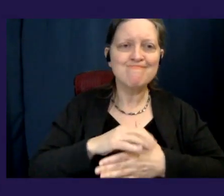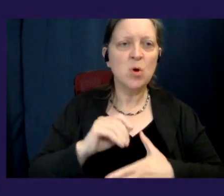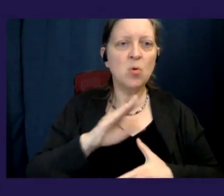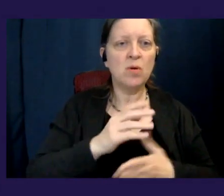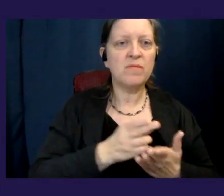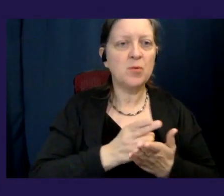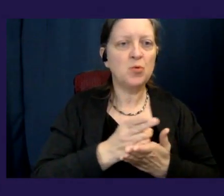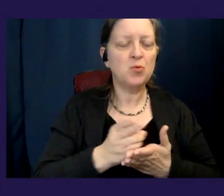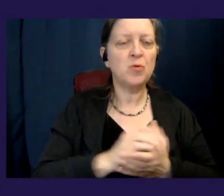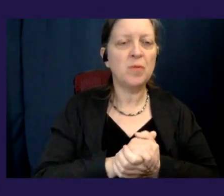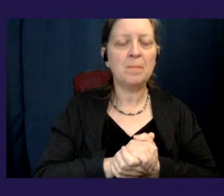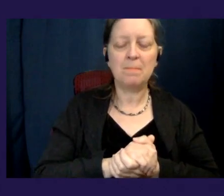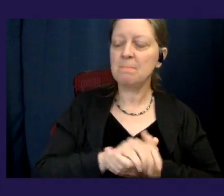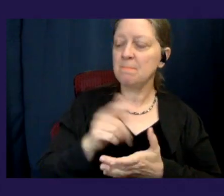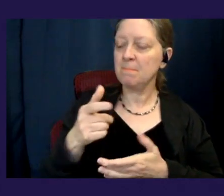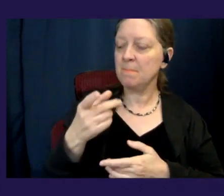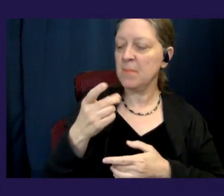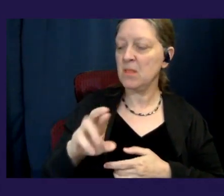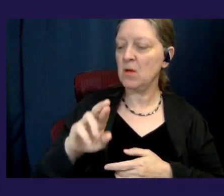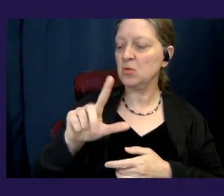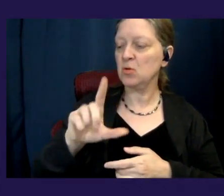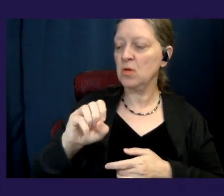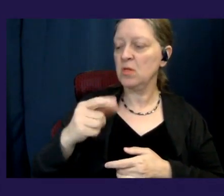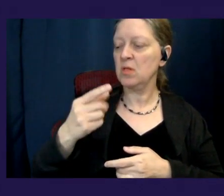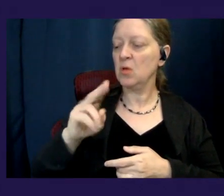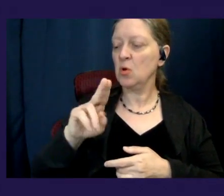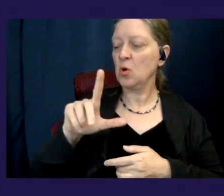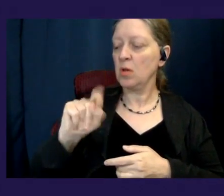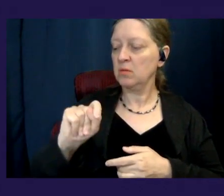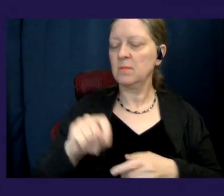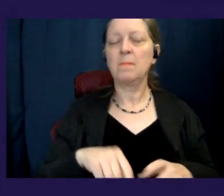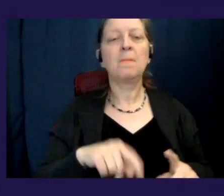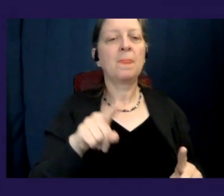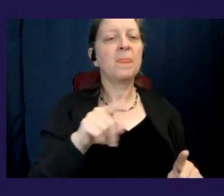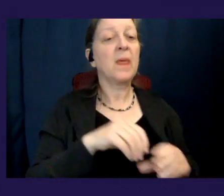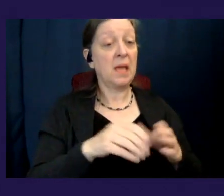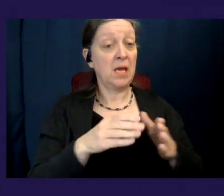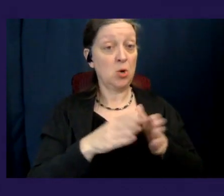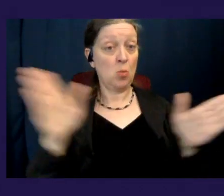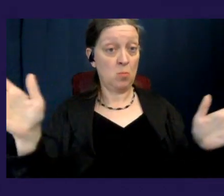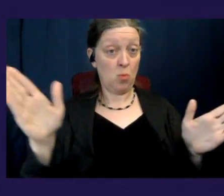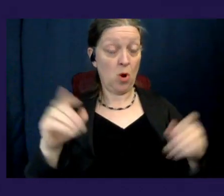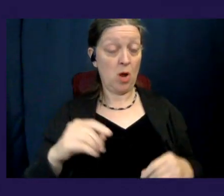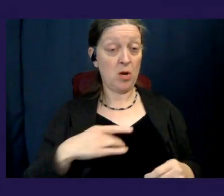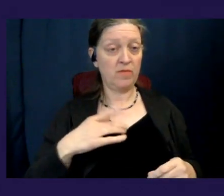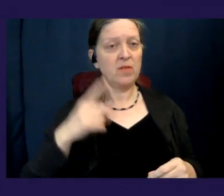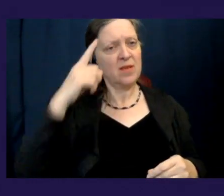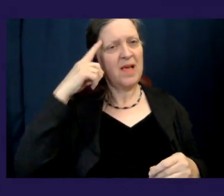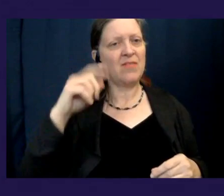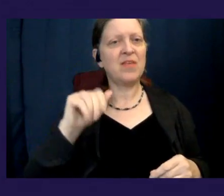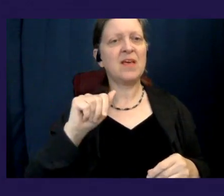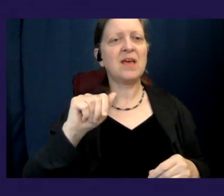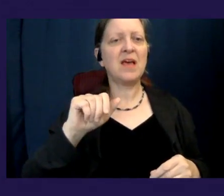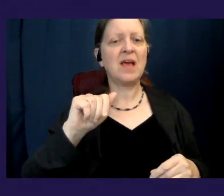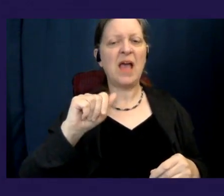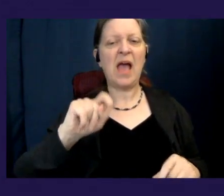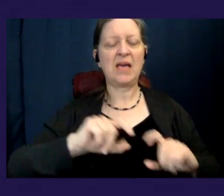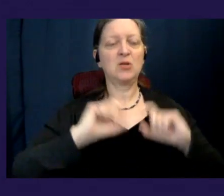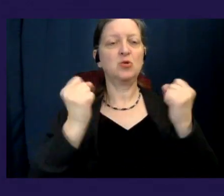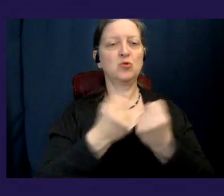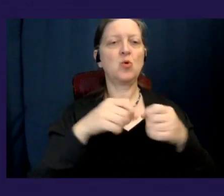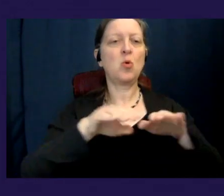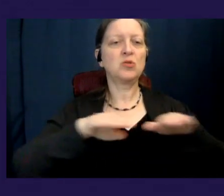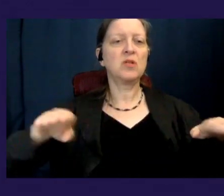Dr. Legault? In a broader sense, I think eventually at a social level, we'll adjust to this new